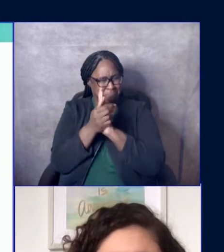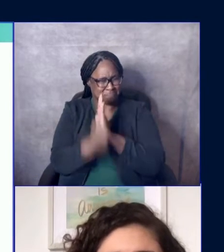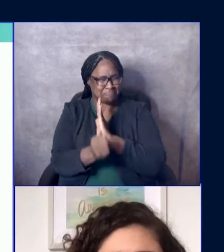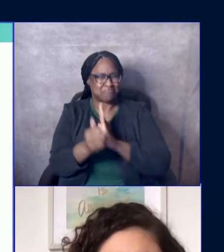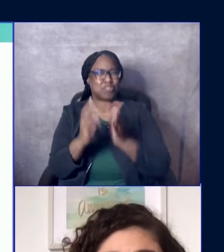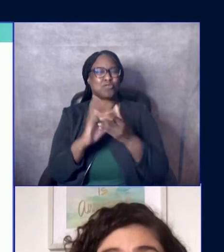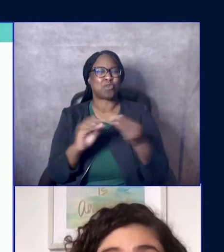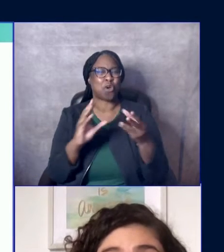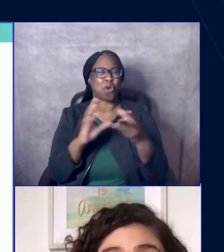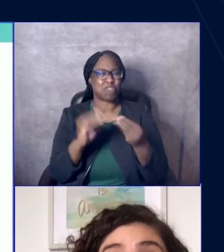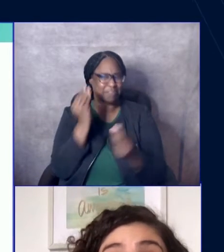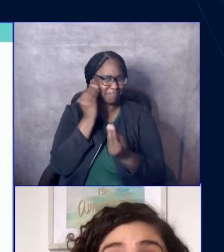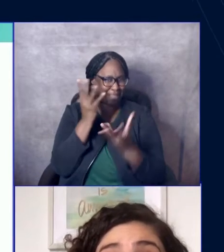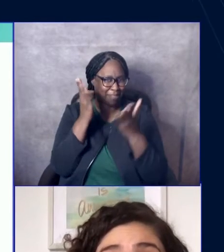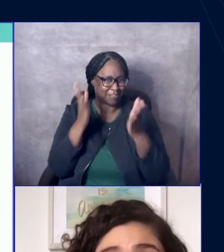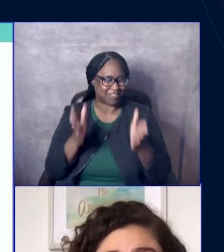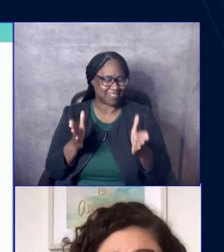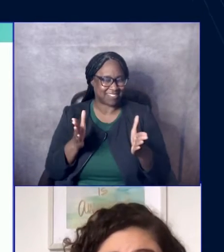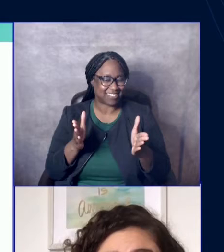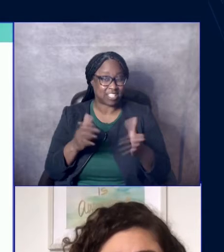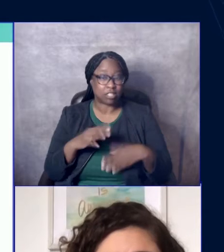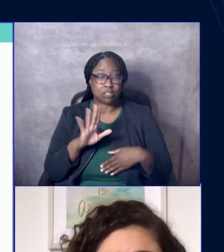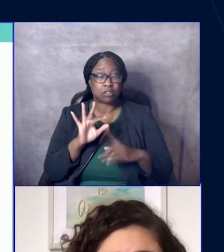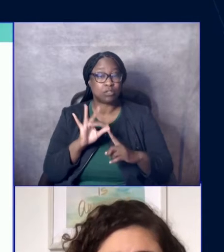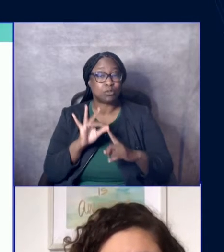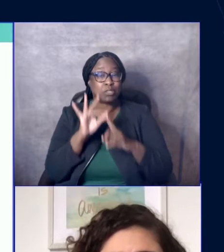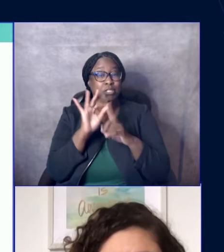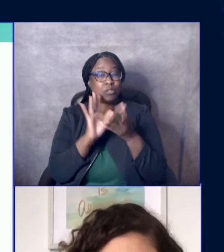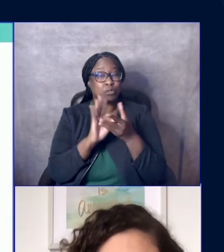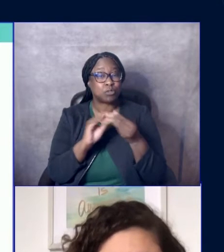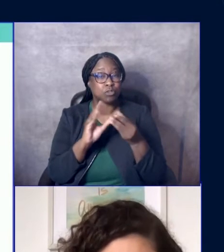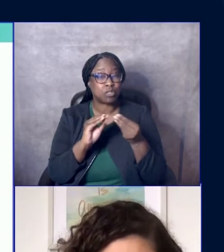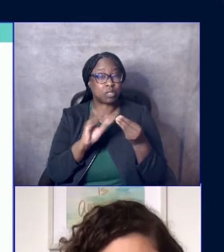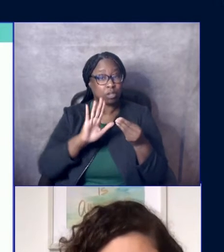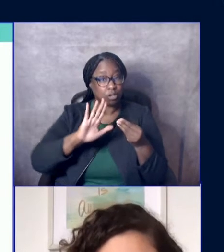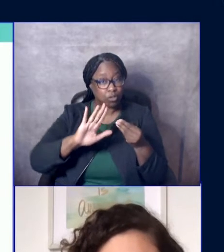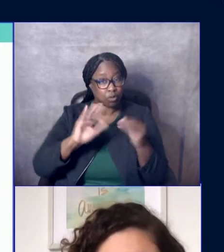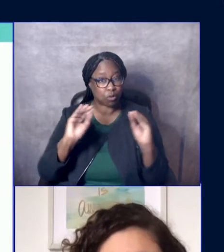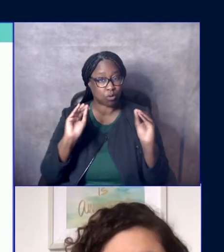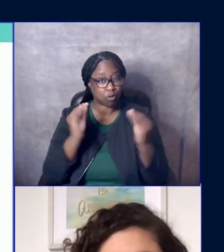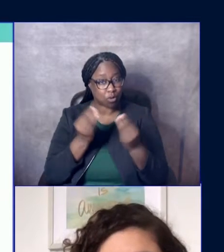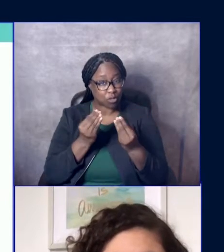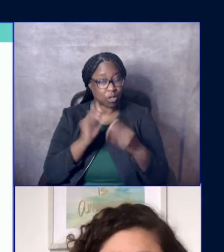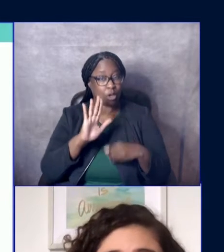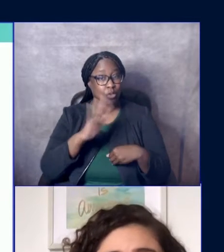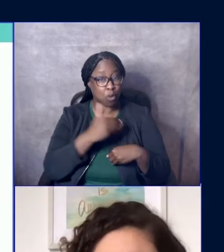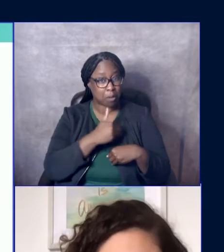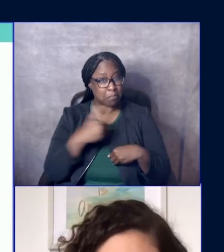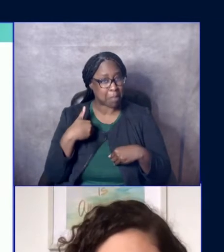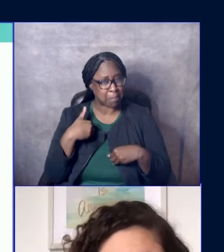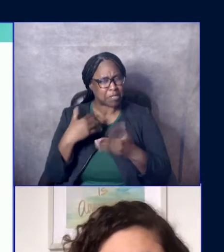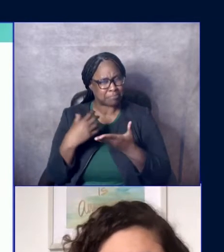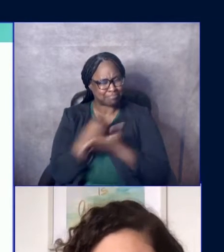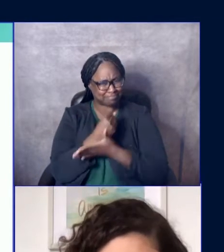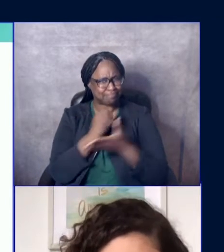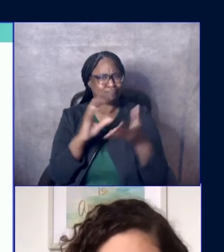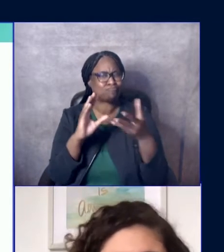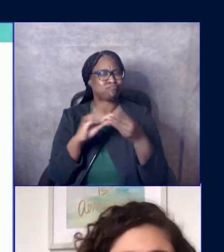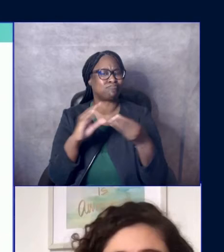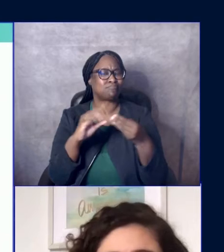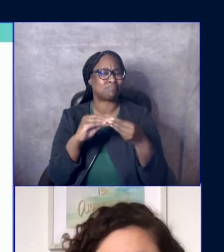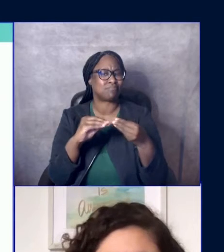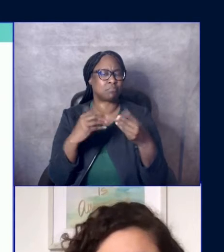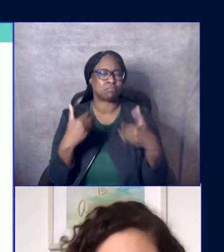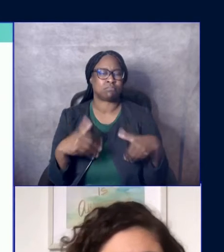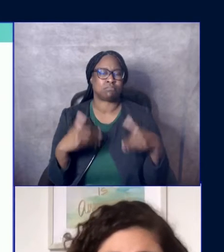tell the unique story of your organization, of your members. You can see that a huge lesson